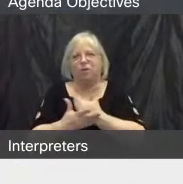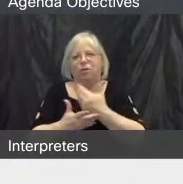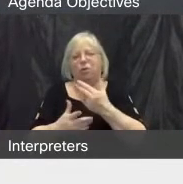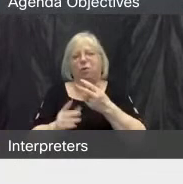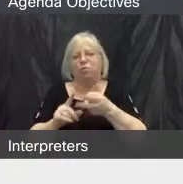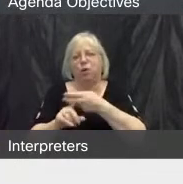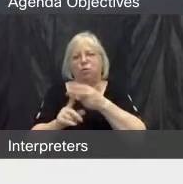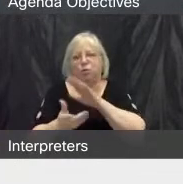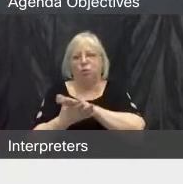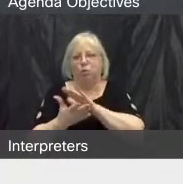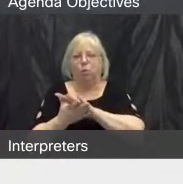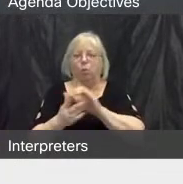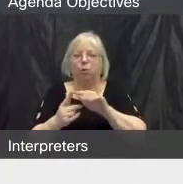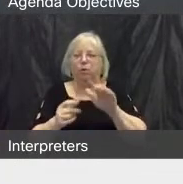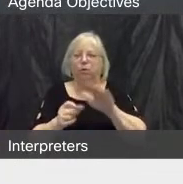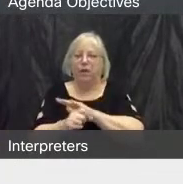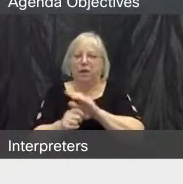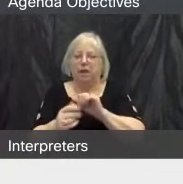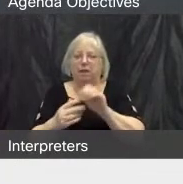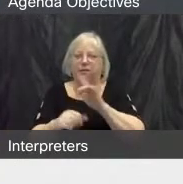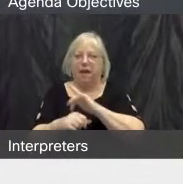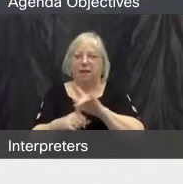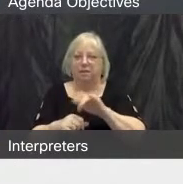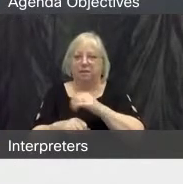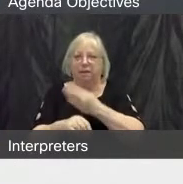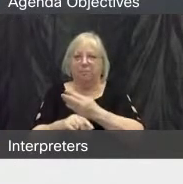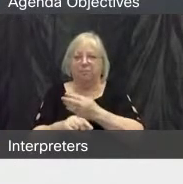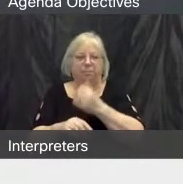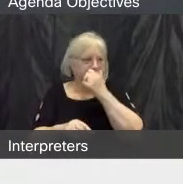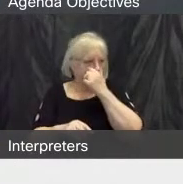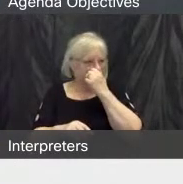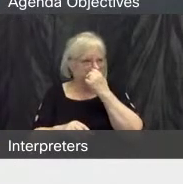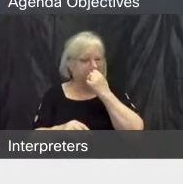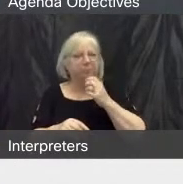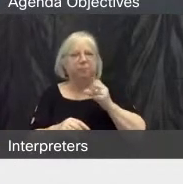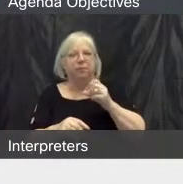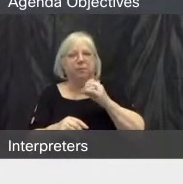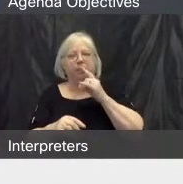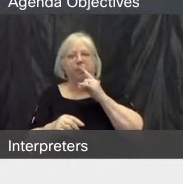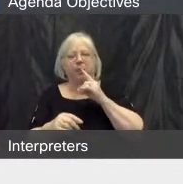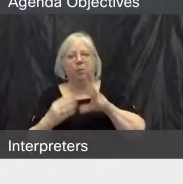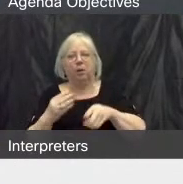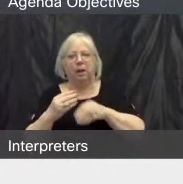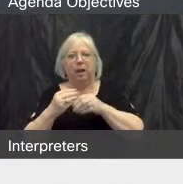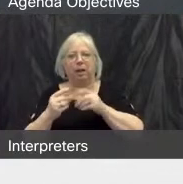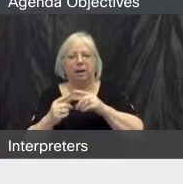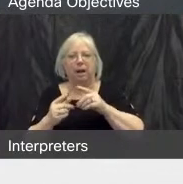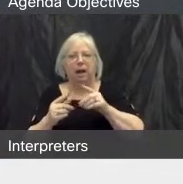vacancies. So our incentives that we put in there, that extra 300,000,